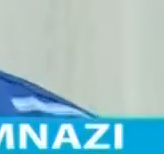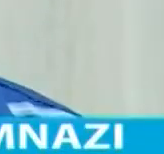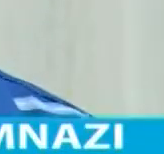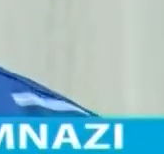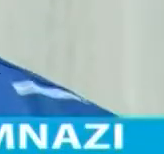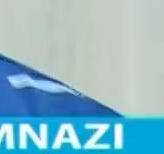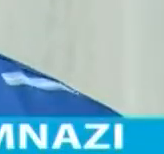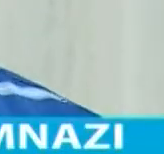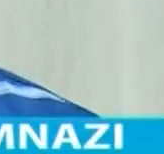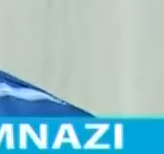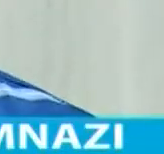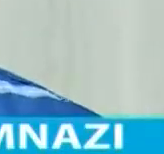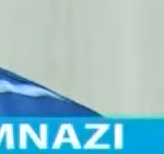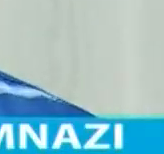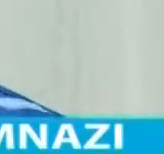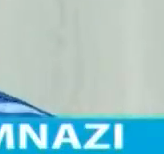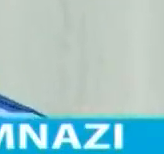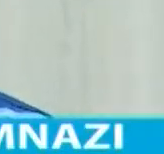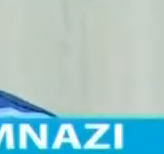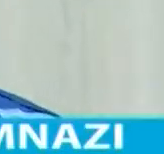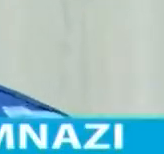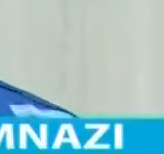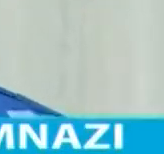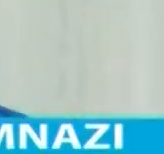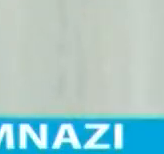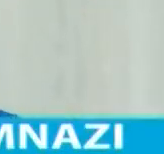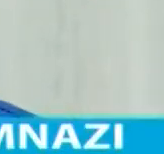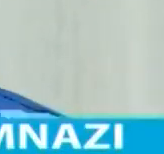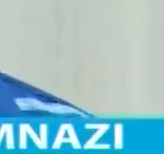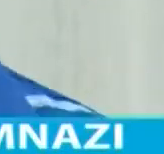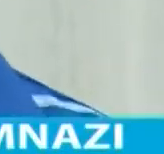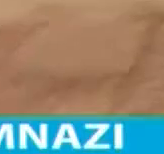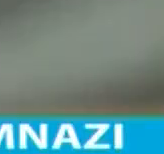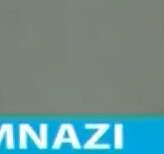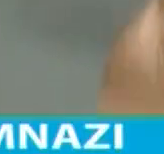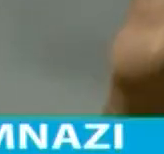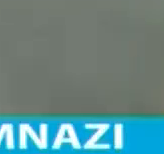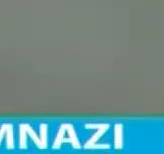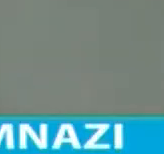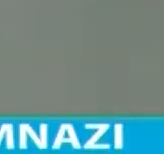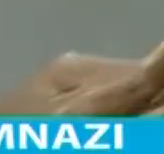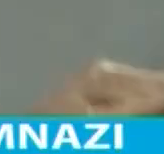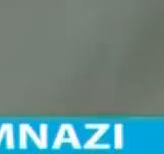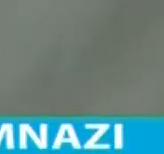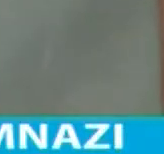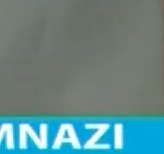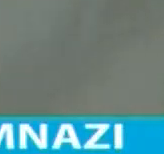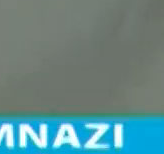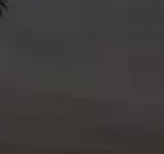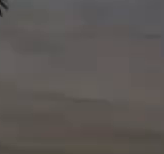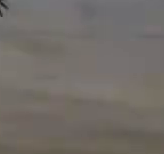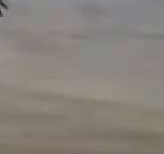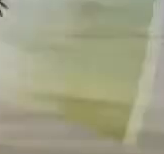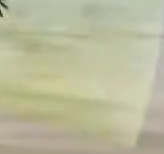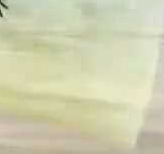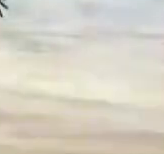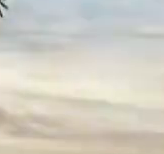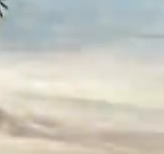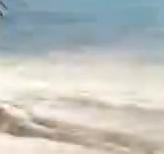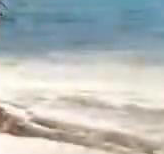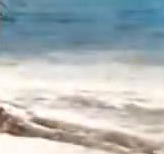Nenda polisi kwa shtafi na wende benki. Ukafungilie mbali wewe jeu. Basi nielekezeni vizuri wache ni hasira bwana.